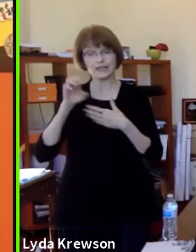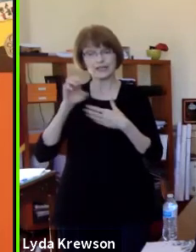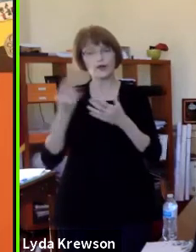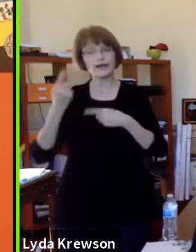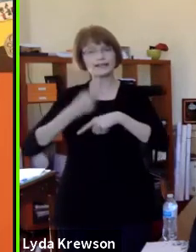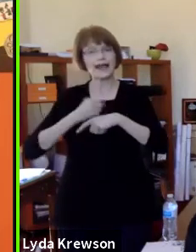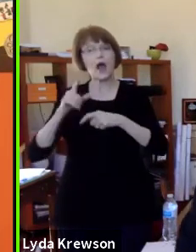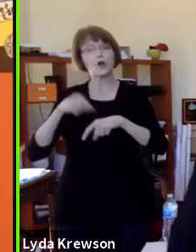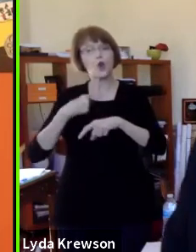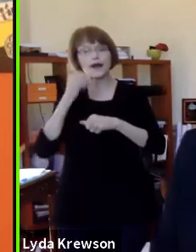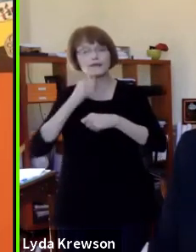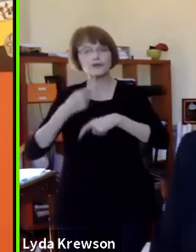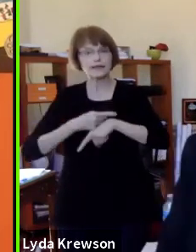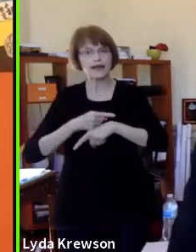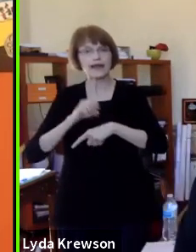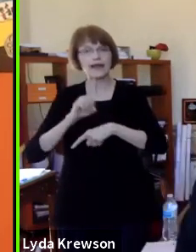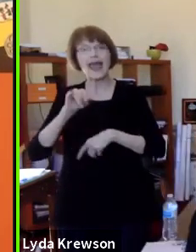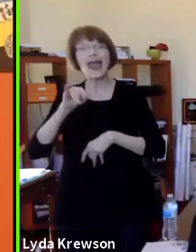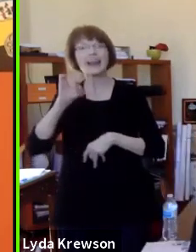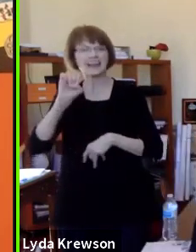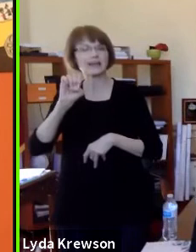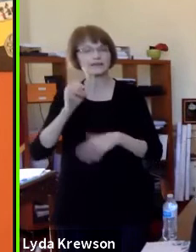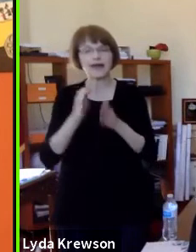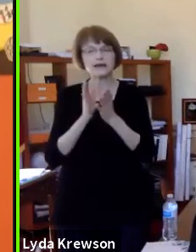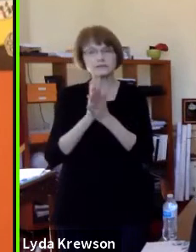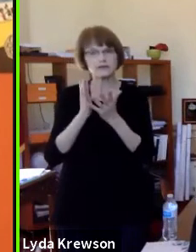Oh boy, Ellie.